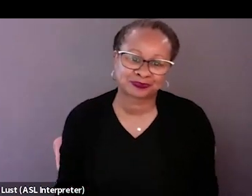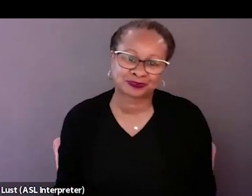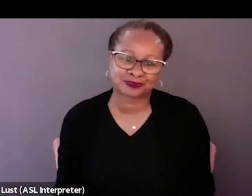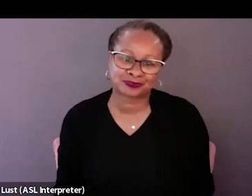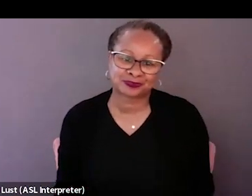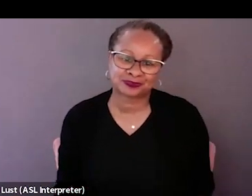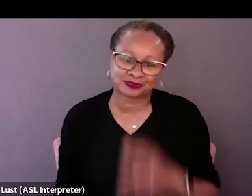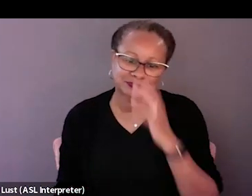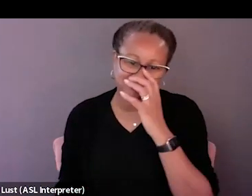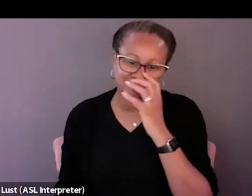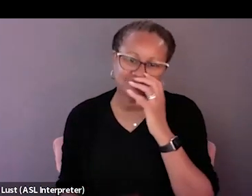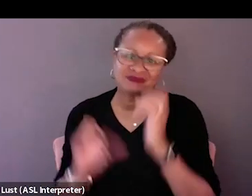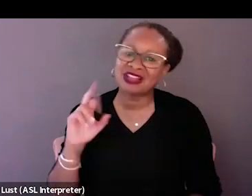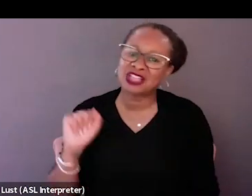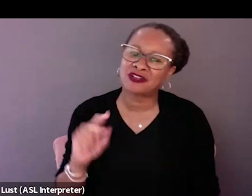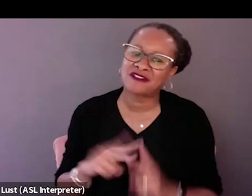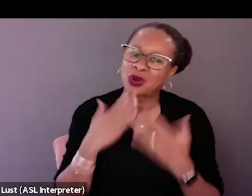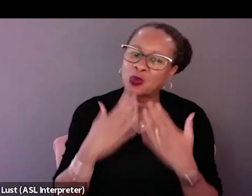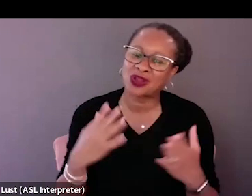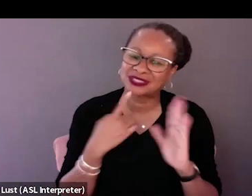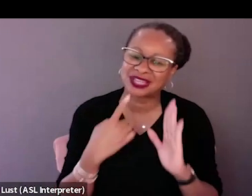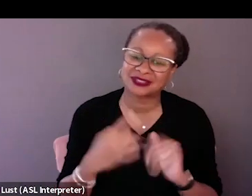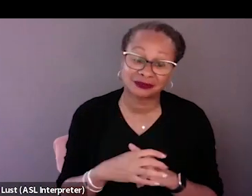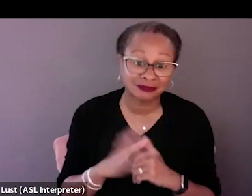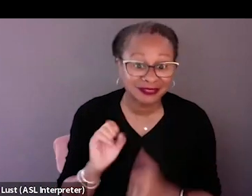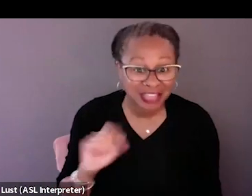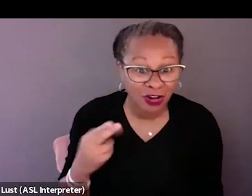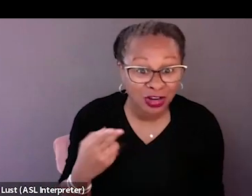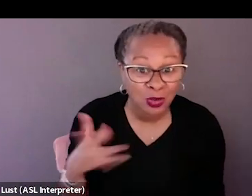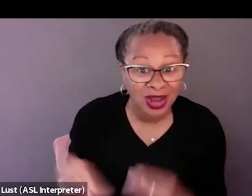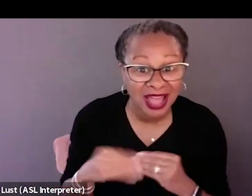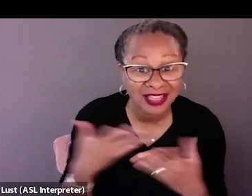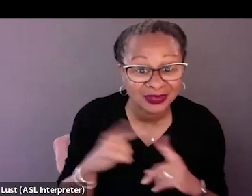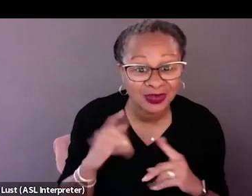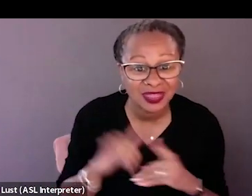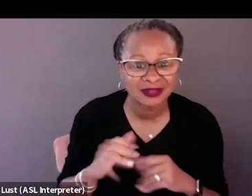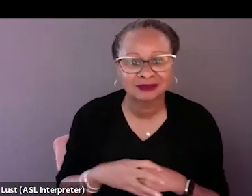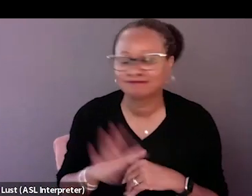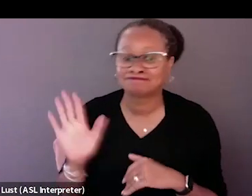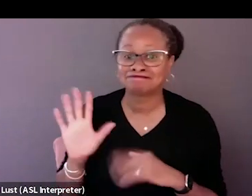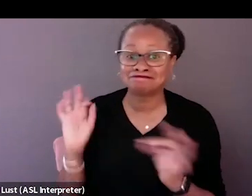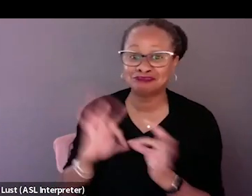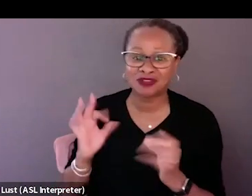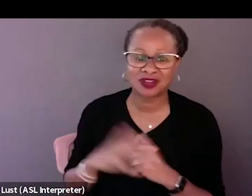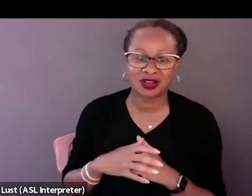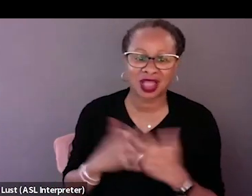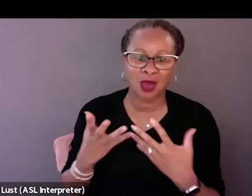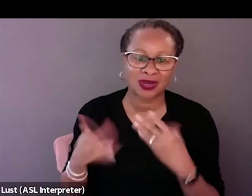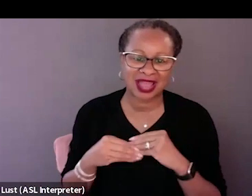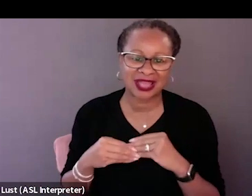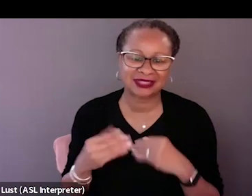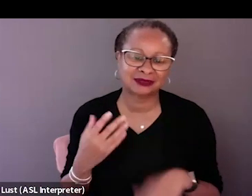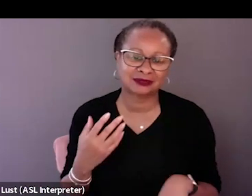Yeah, absolutely. Yeah, very well said. And yeah, well, Sarah, do you have anything that you want to? Oh no, I mean, that's perfect. But I wanted to maybe just add